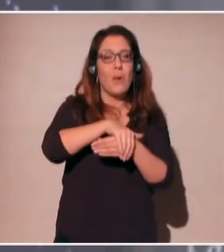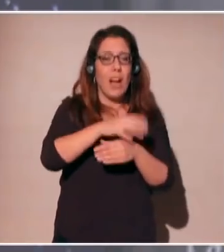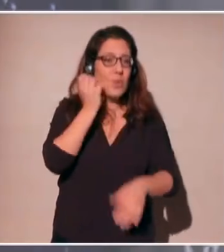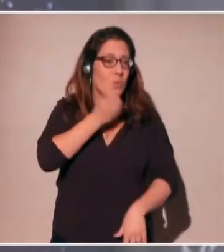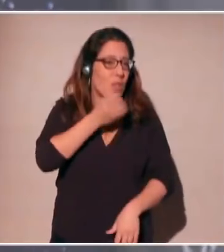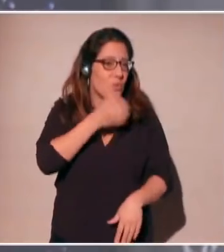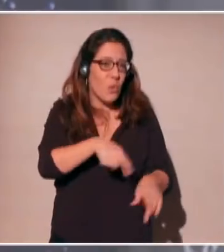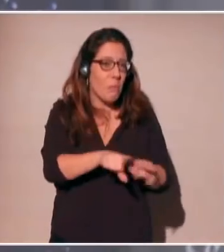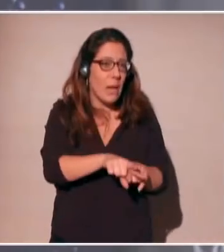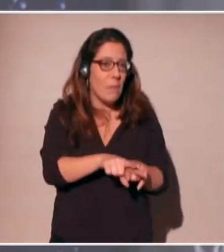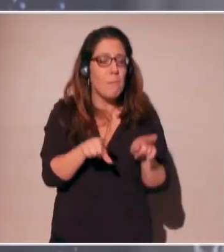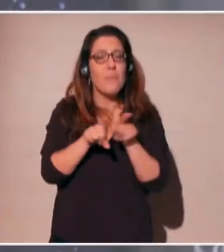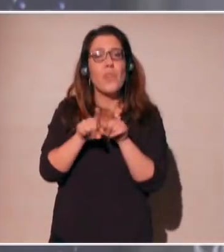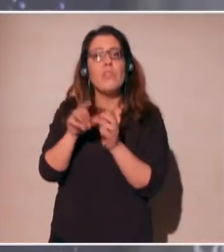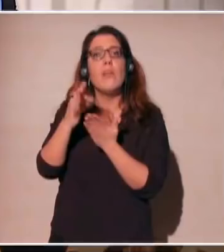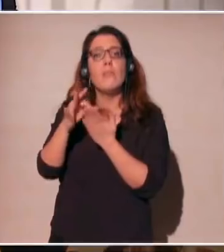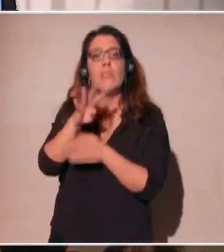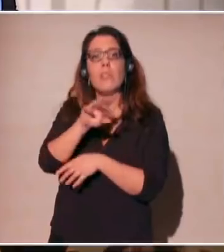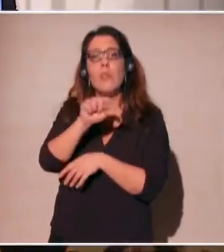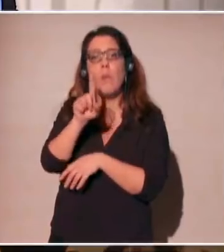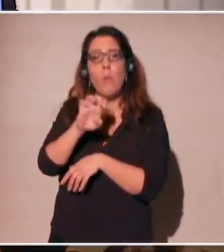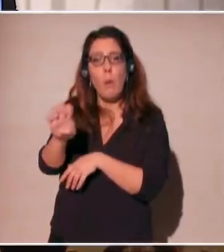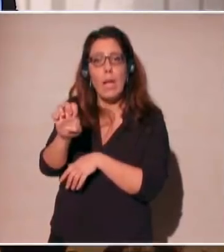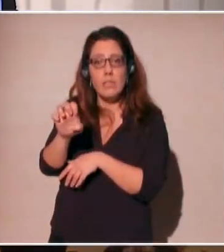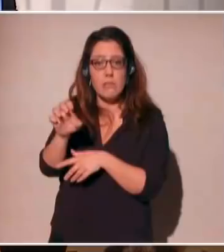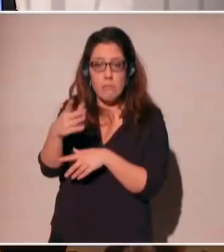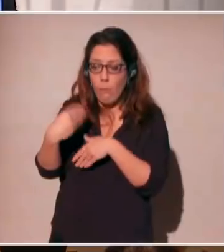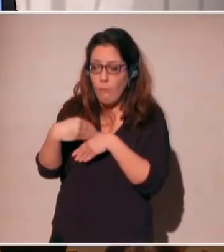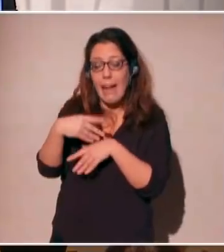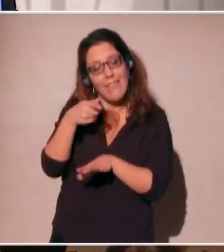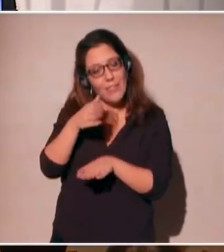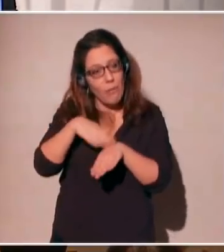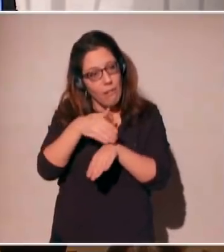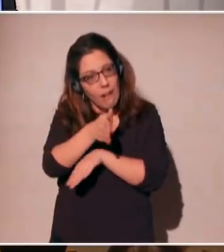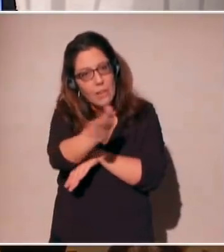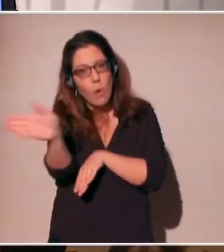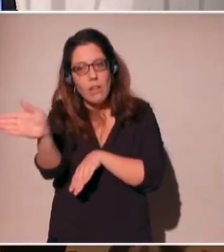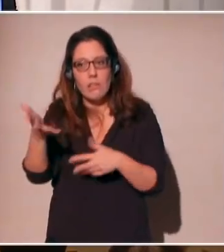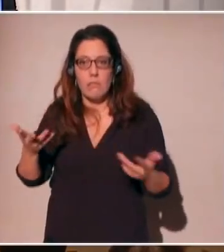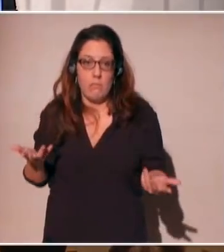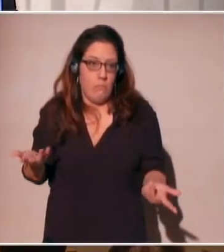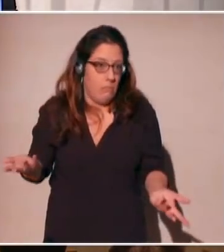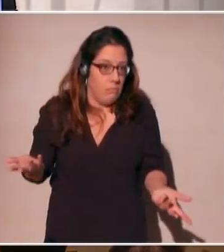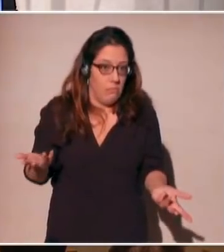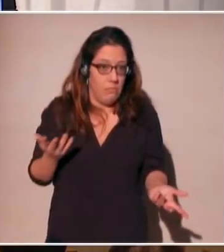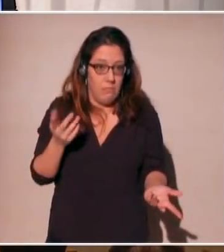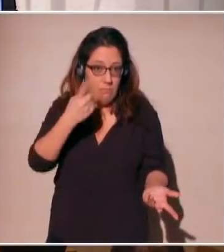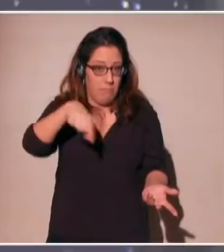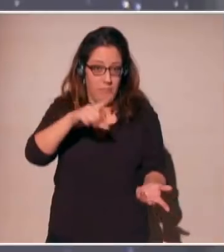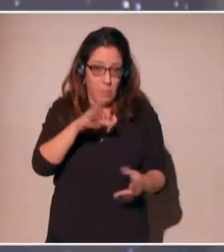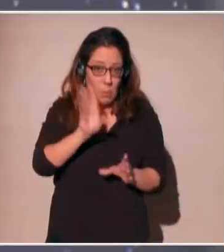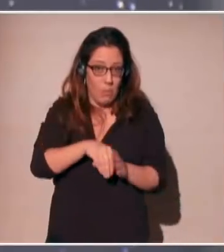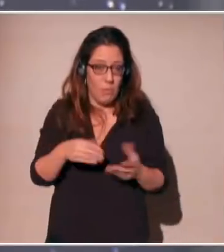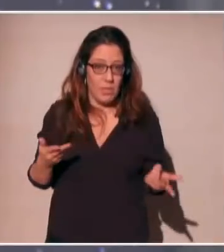doesn't make sense, I go here every day, I should take right. And one time you will not follow his advice, you'll stuck in a traffic jam, and the next